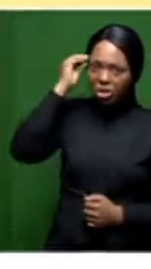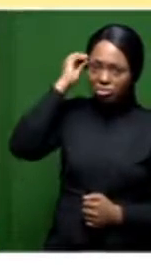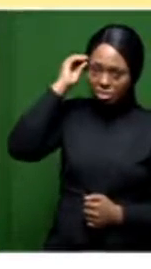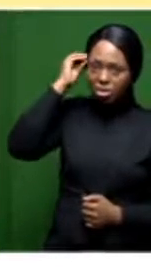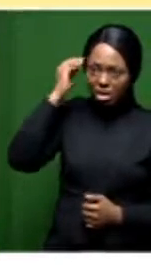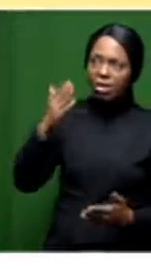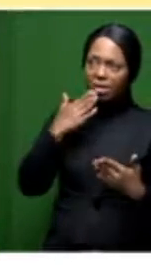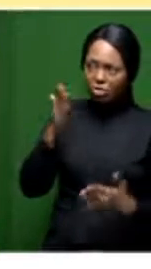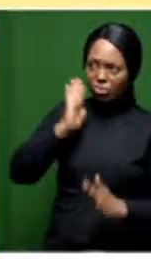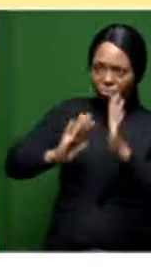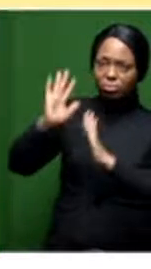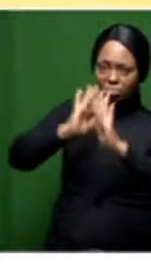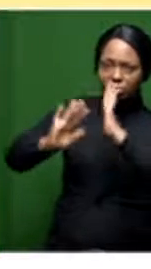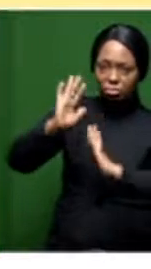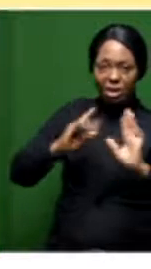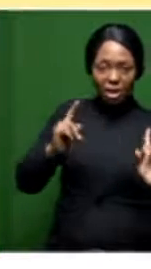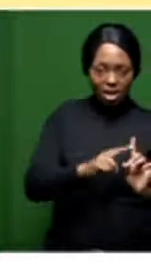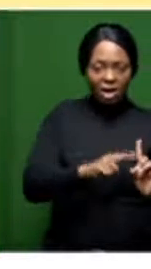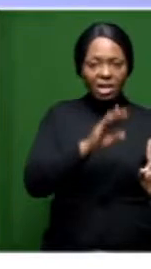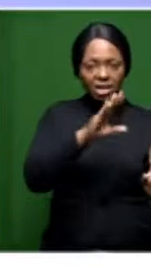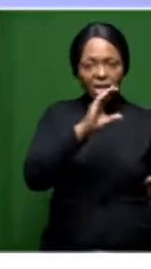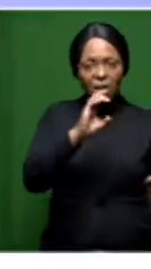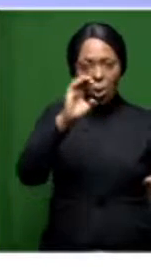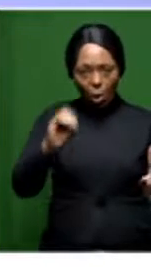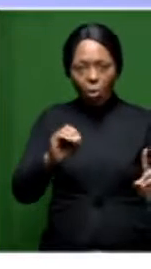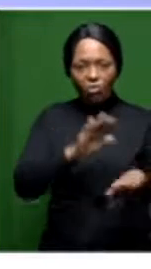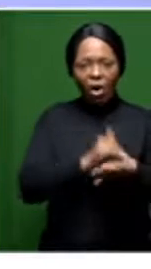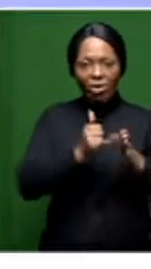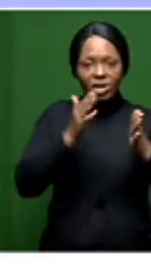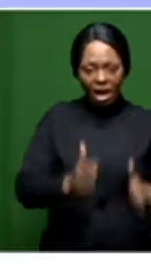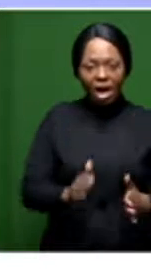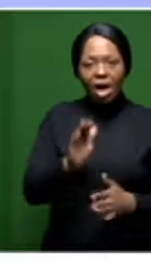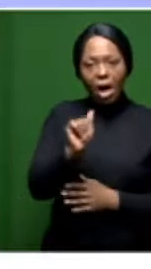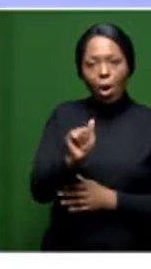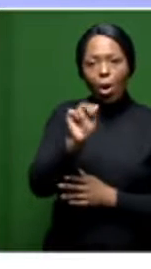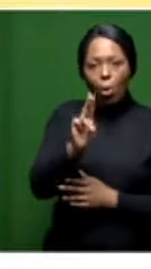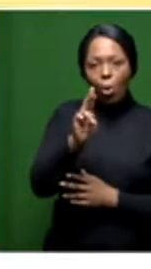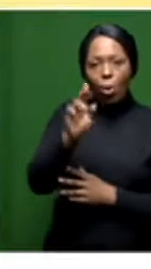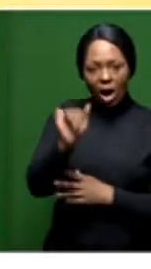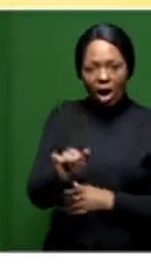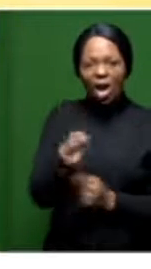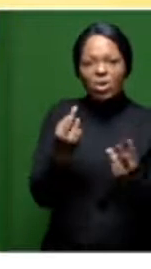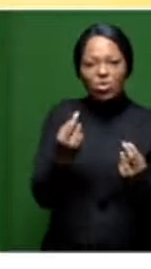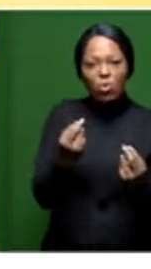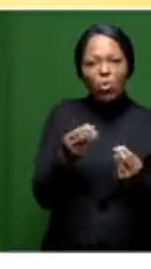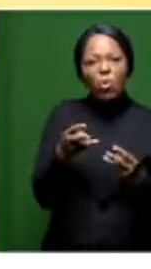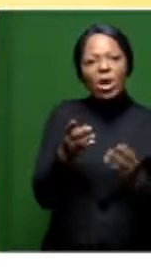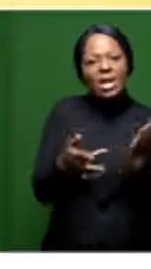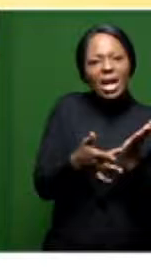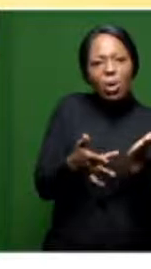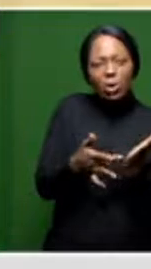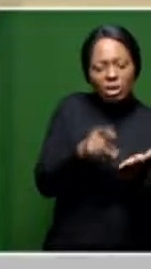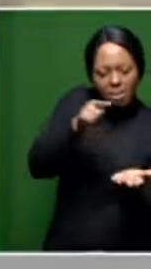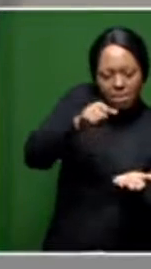us. It's great to be here. CEO and co-founder of Aura, Warren Myers, and we've been discussing their new app, panic button, called